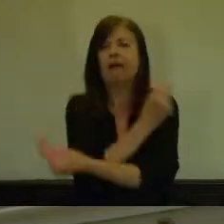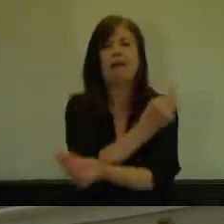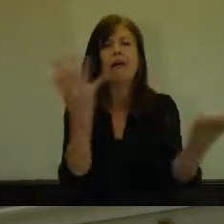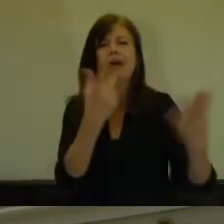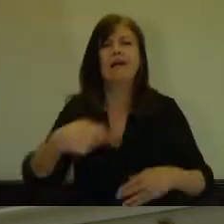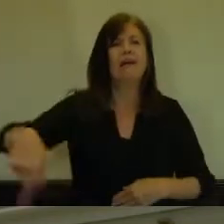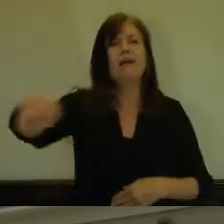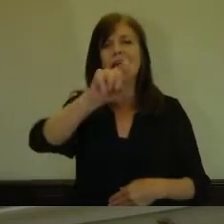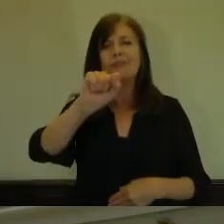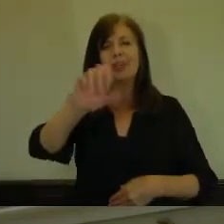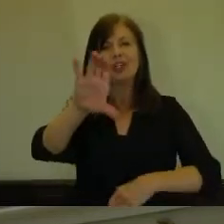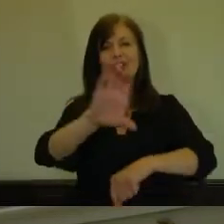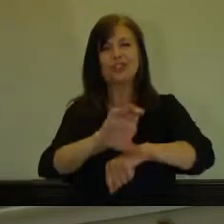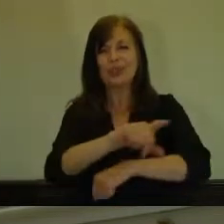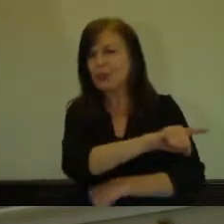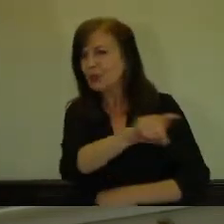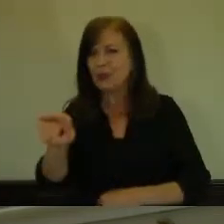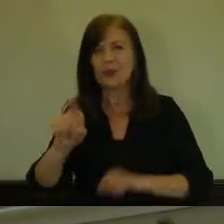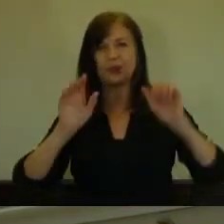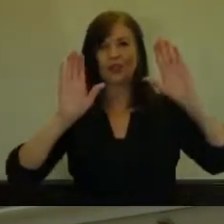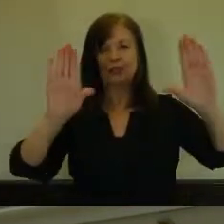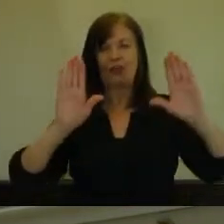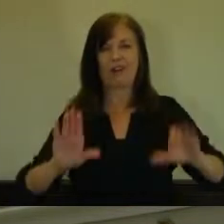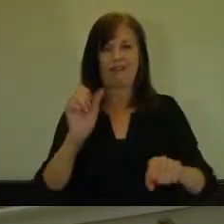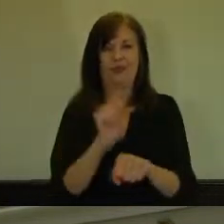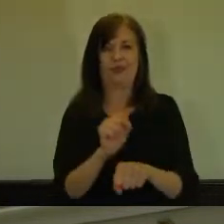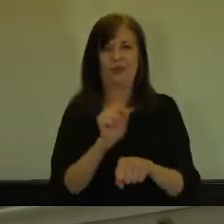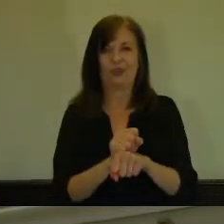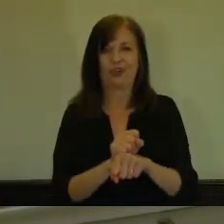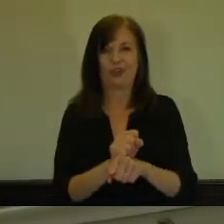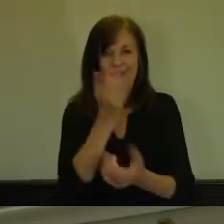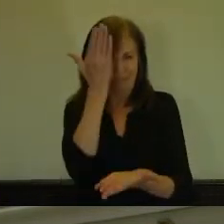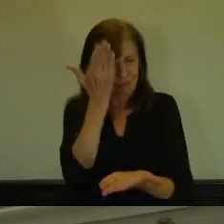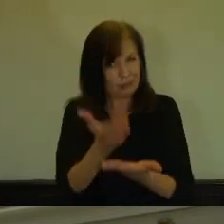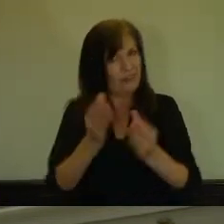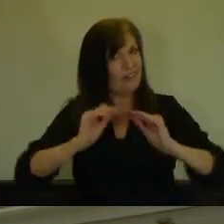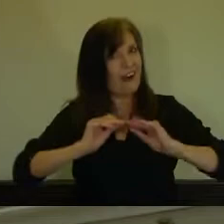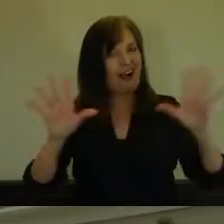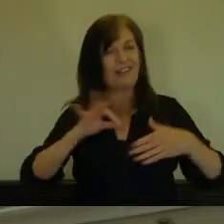amazing work as the Spirit has been at work in us.